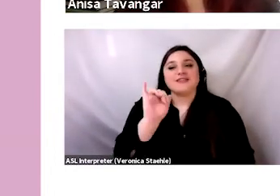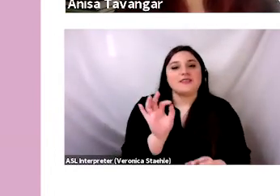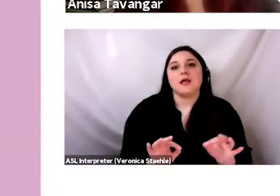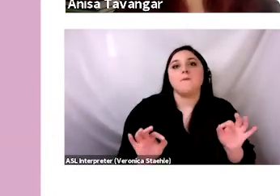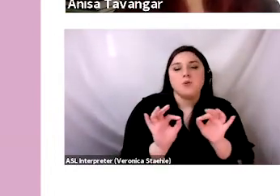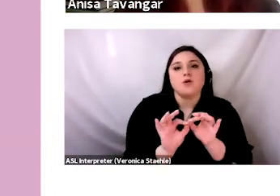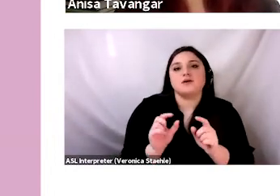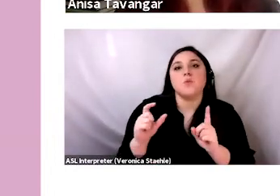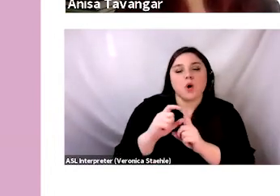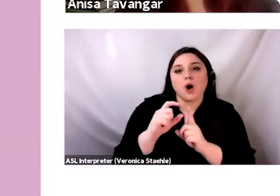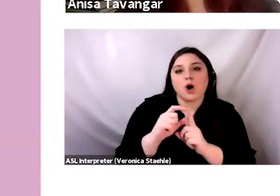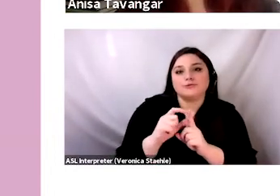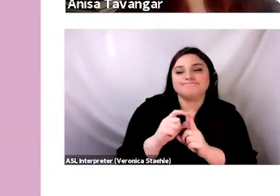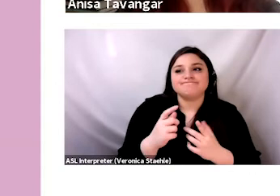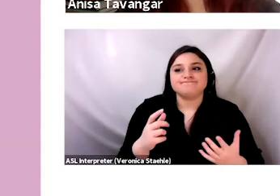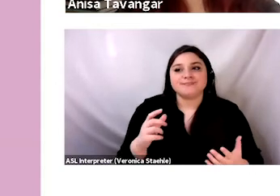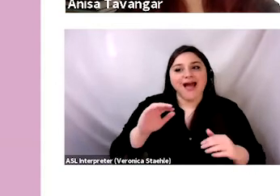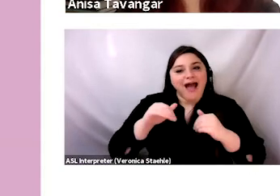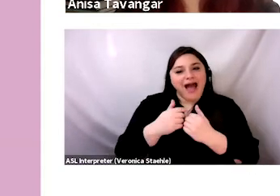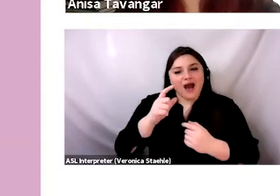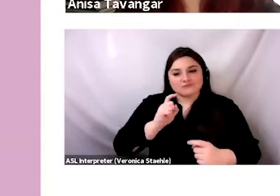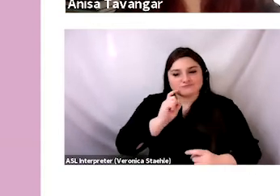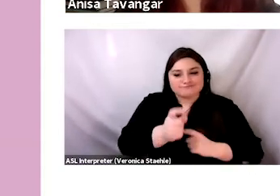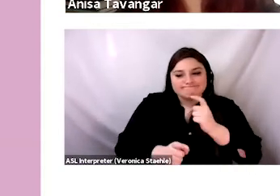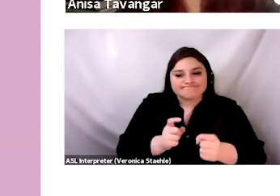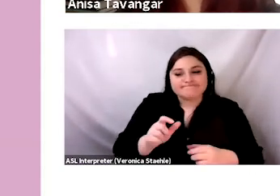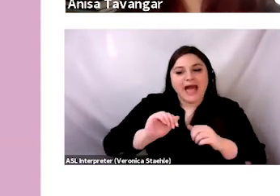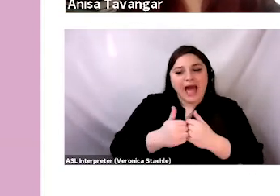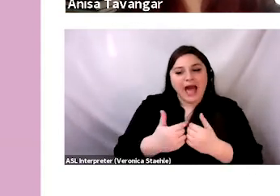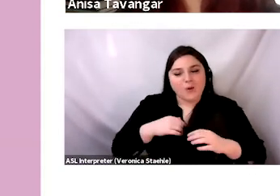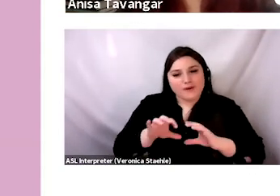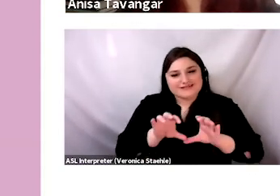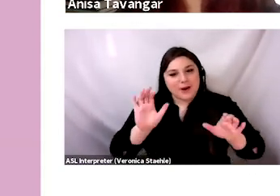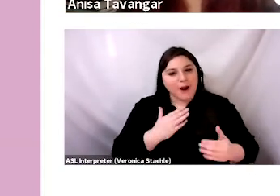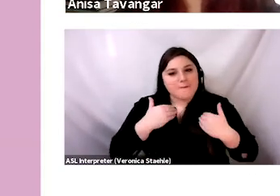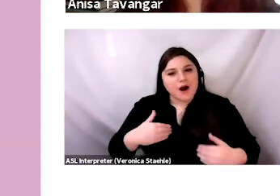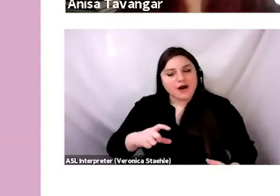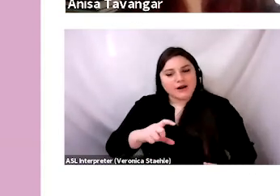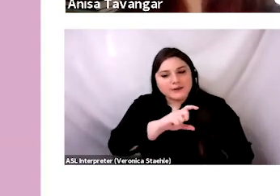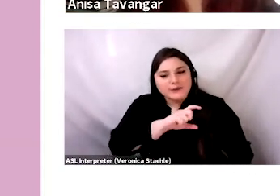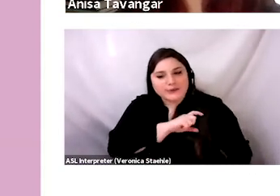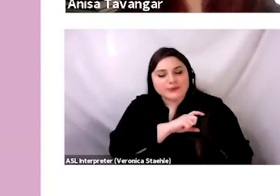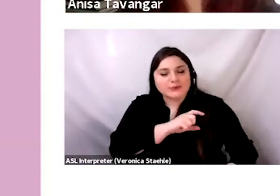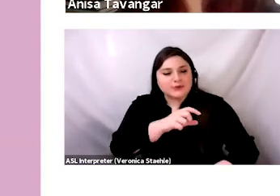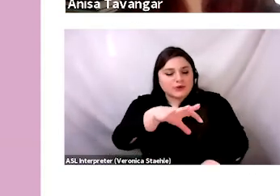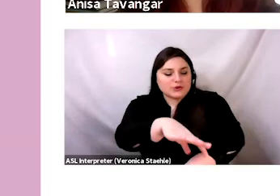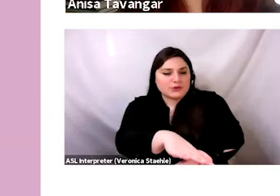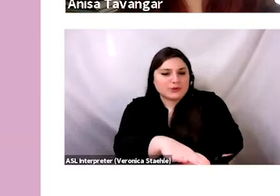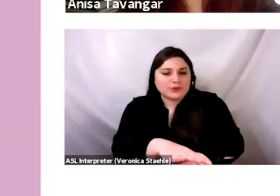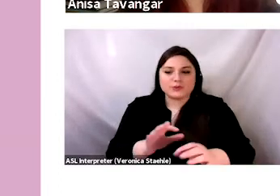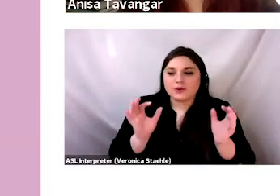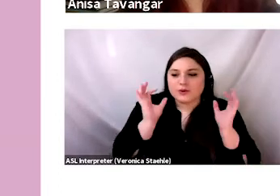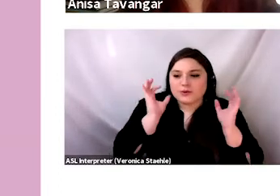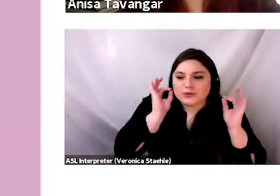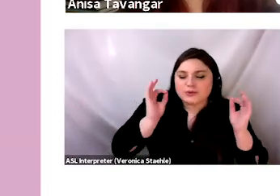about. Thinking about the decoration that we might place on our body, or the way that our